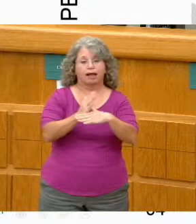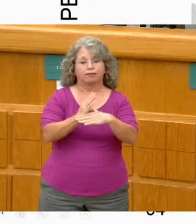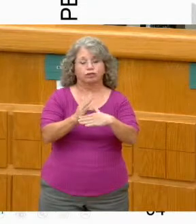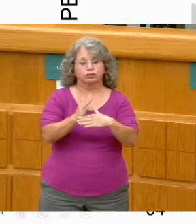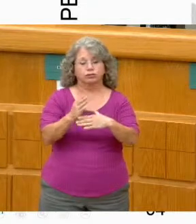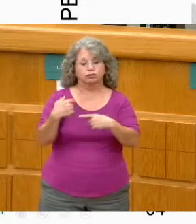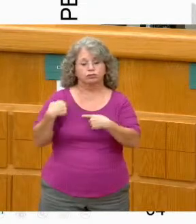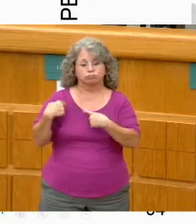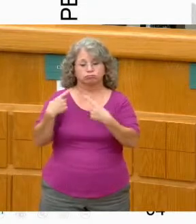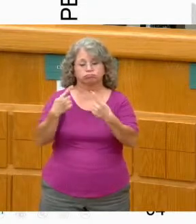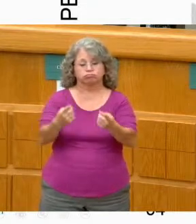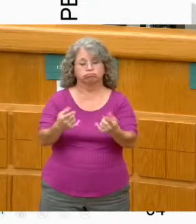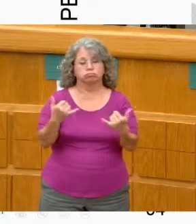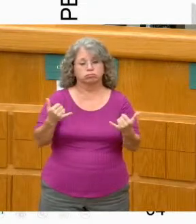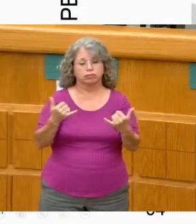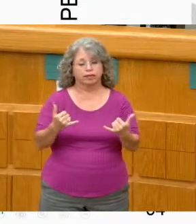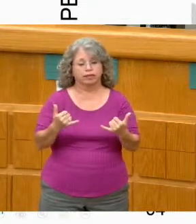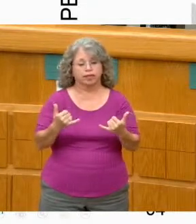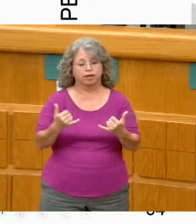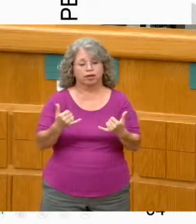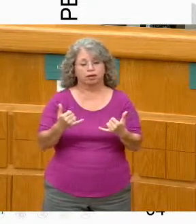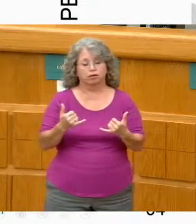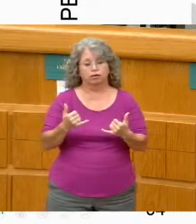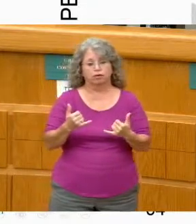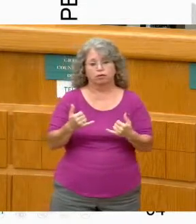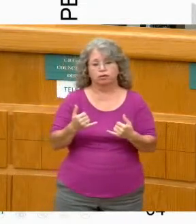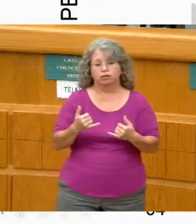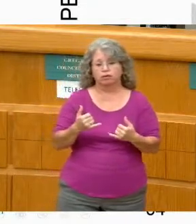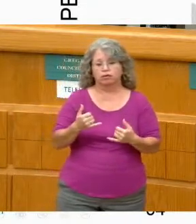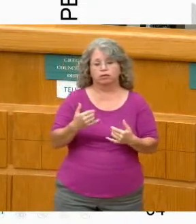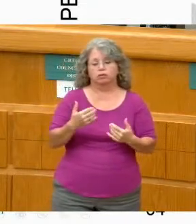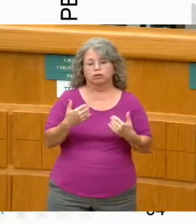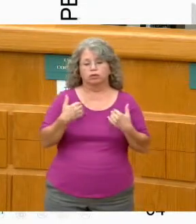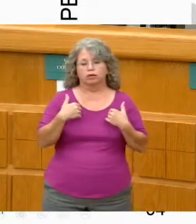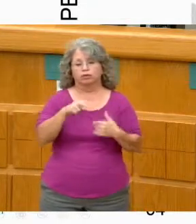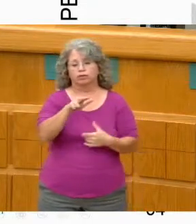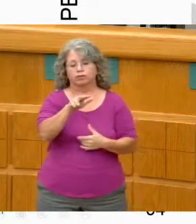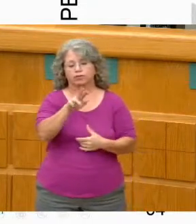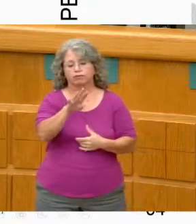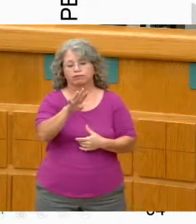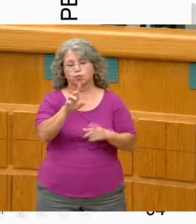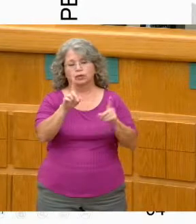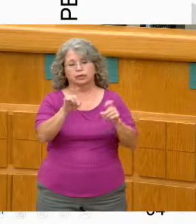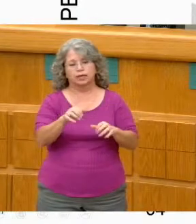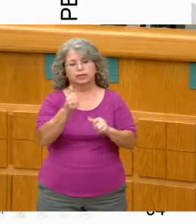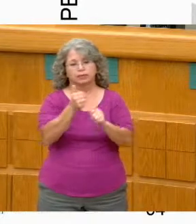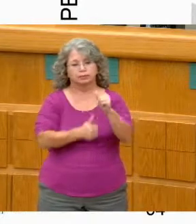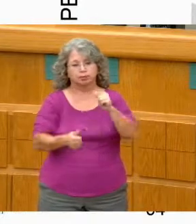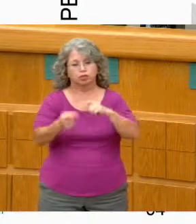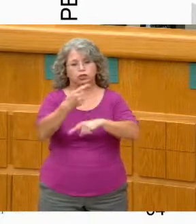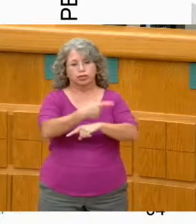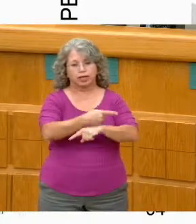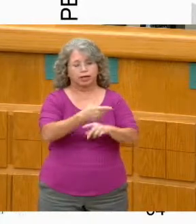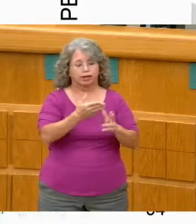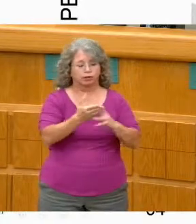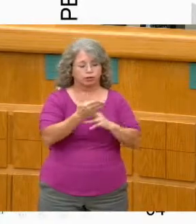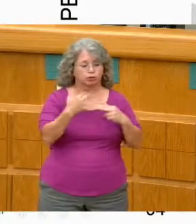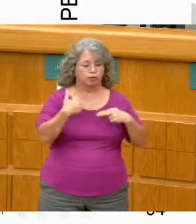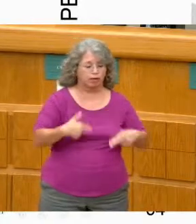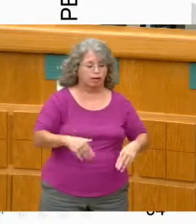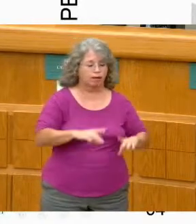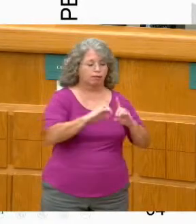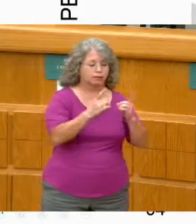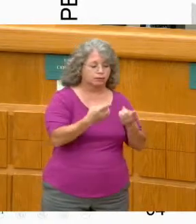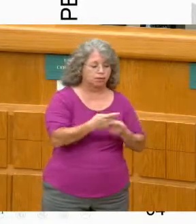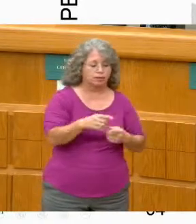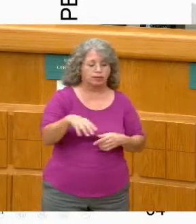averages across time. And right now, at the last measurement, we're at 34 tests per day by